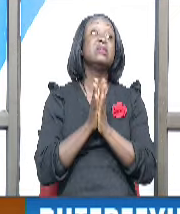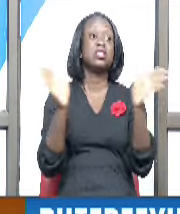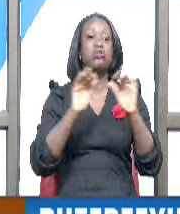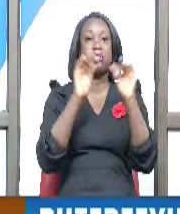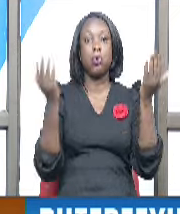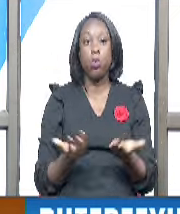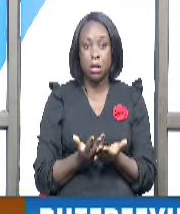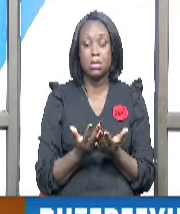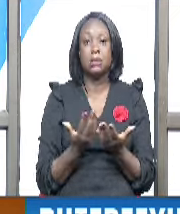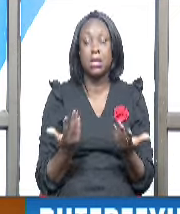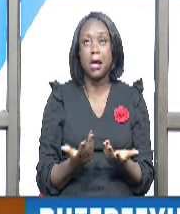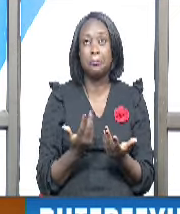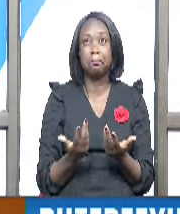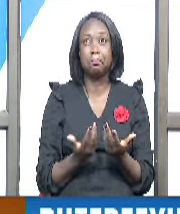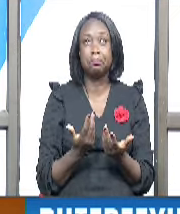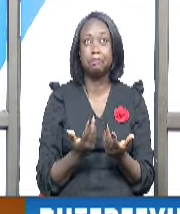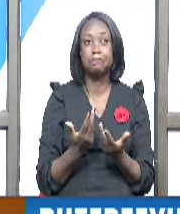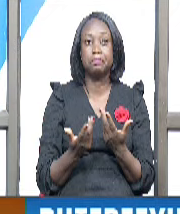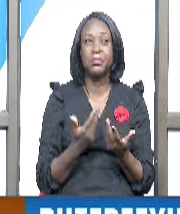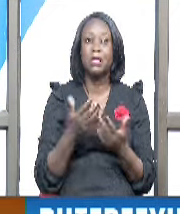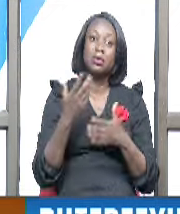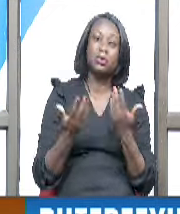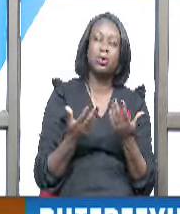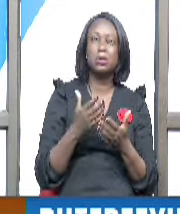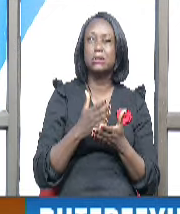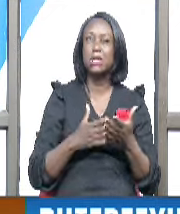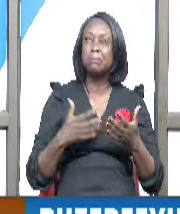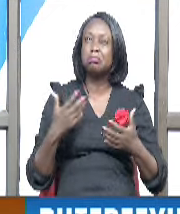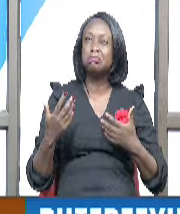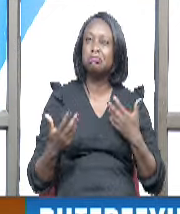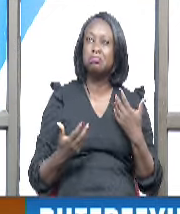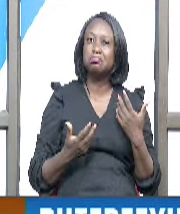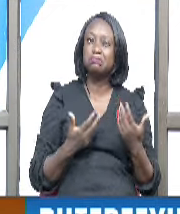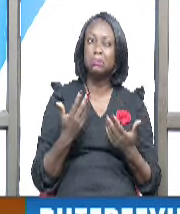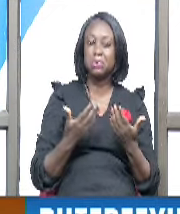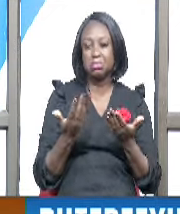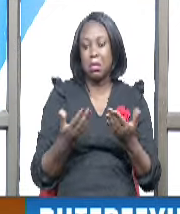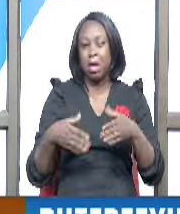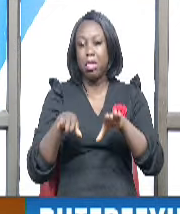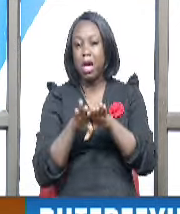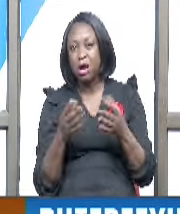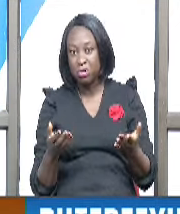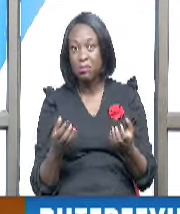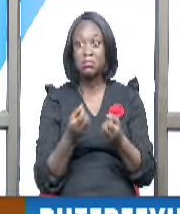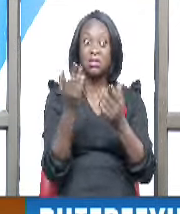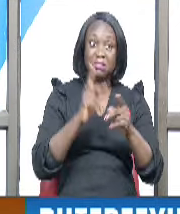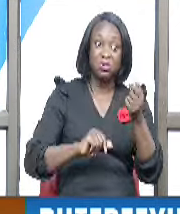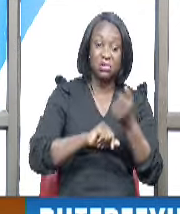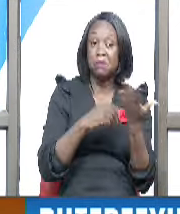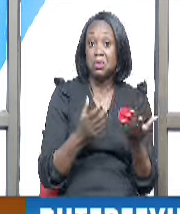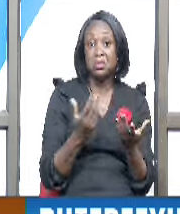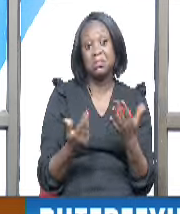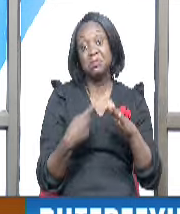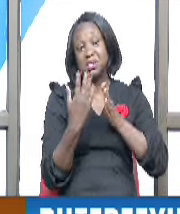and coming to you know, some kind of agreement and consensus, and things will change as